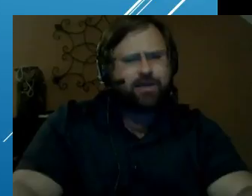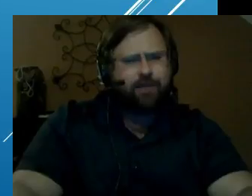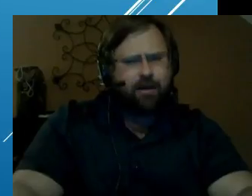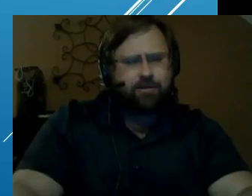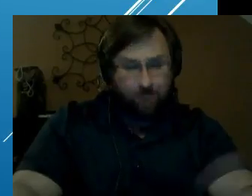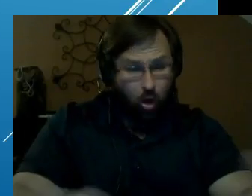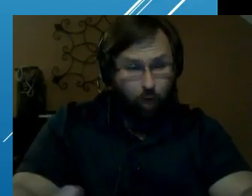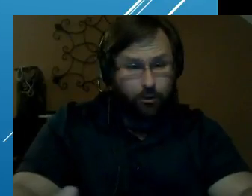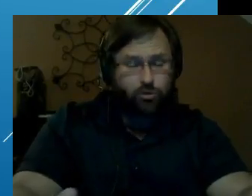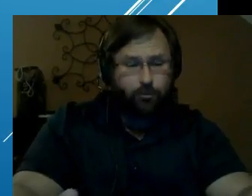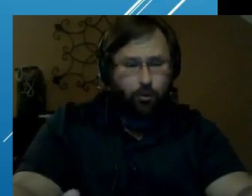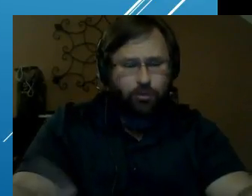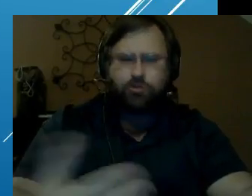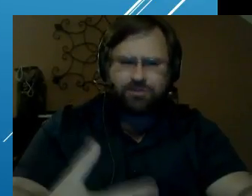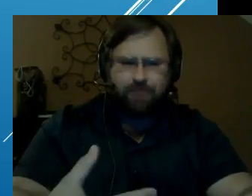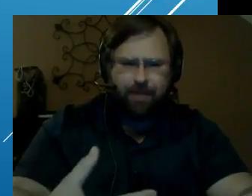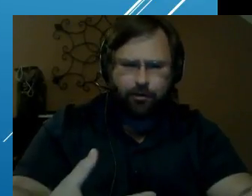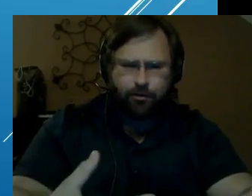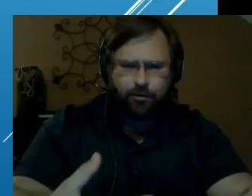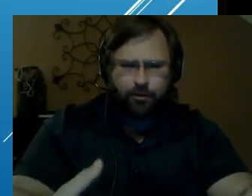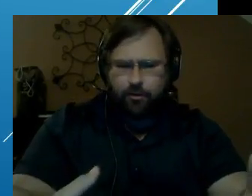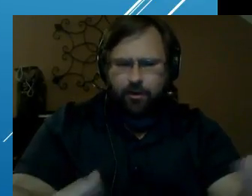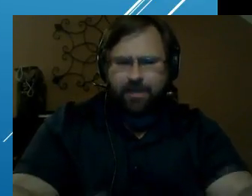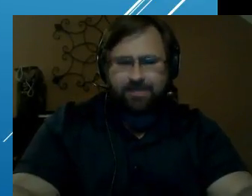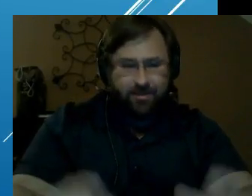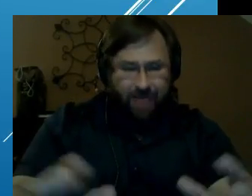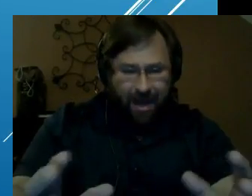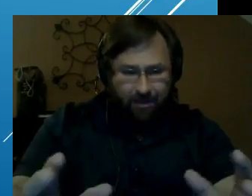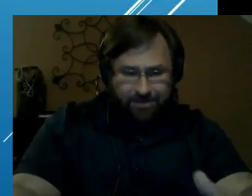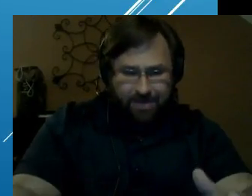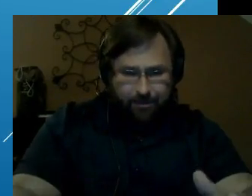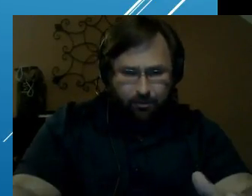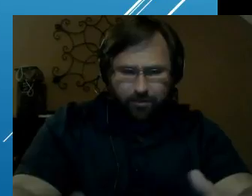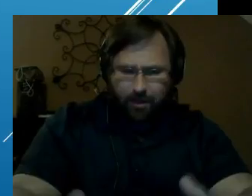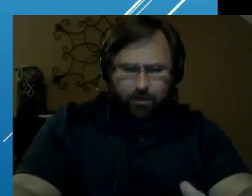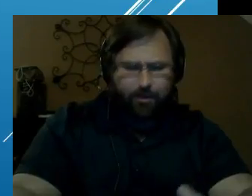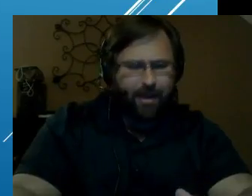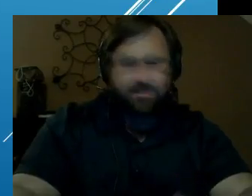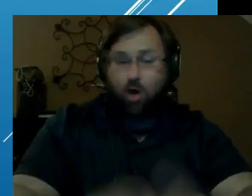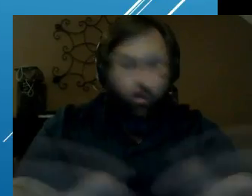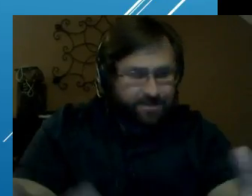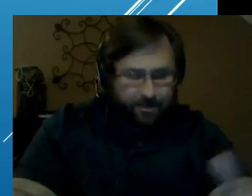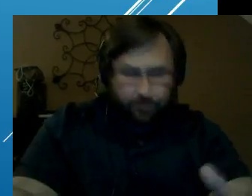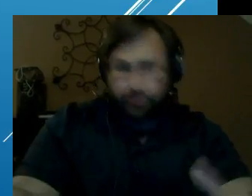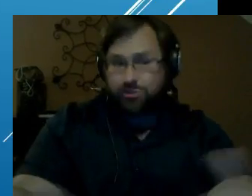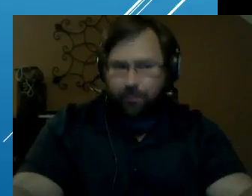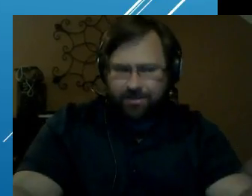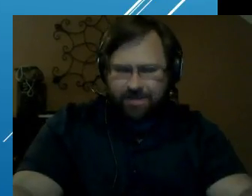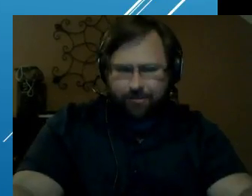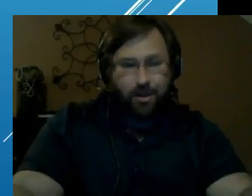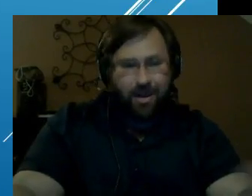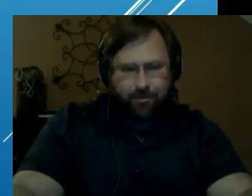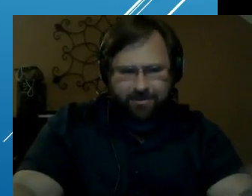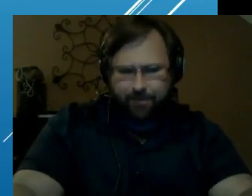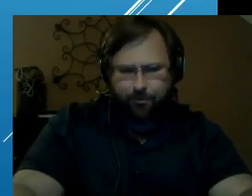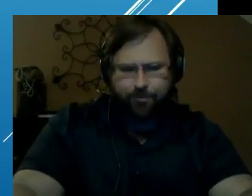we're talking about. Is it all books are important or just my book? Is it that red table that I want to buy, or is it all red tables, or some red